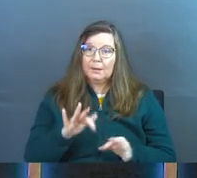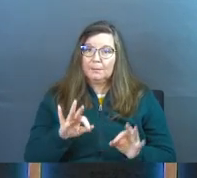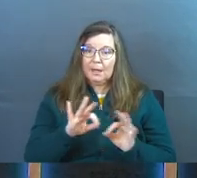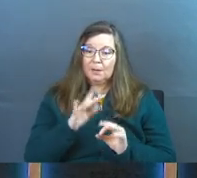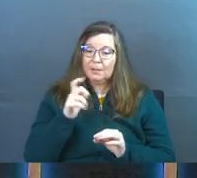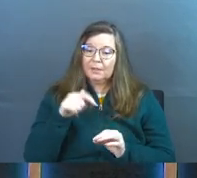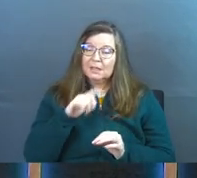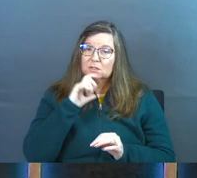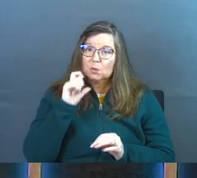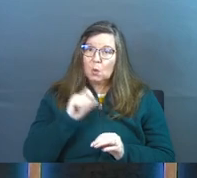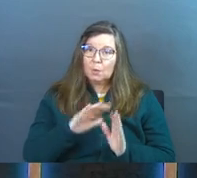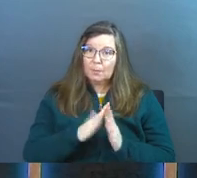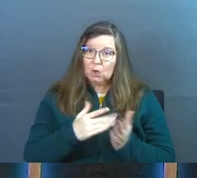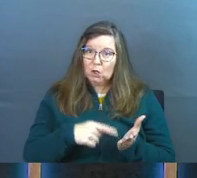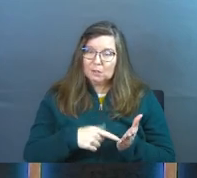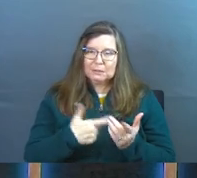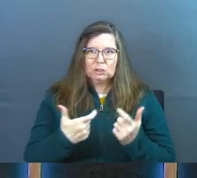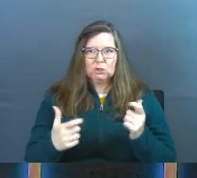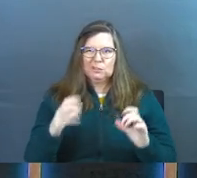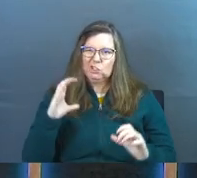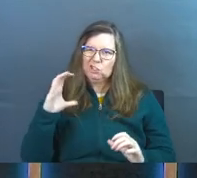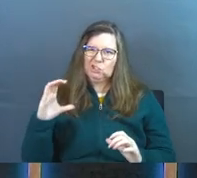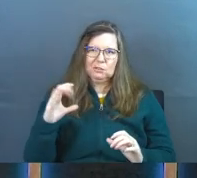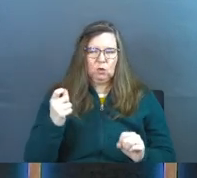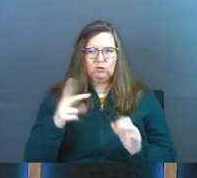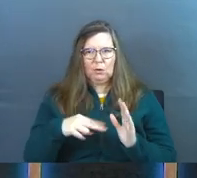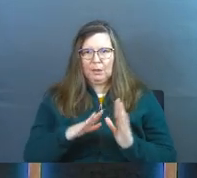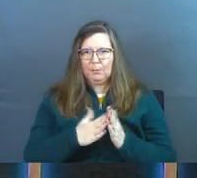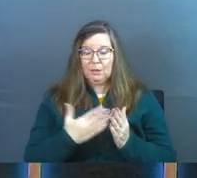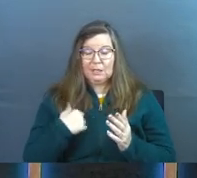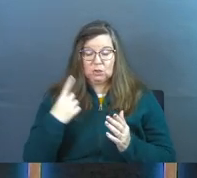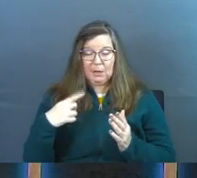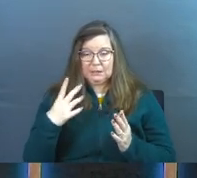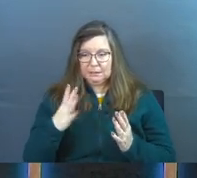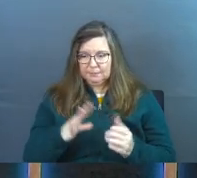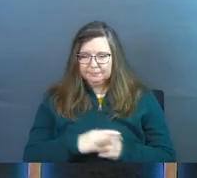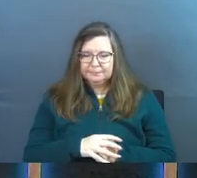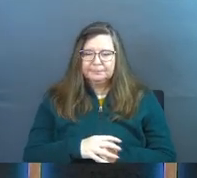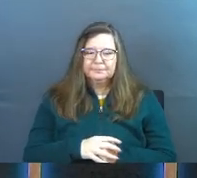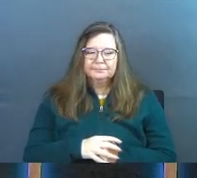matters. Because this old book, it's this huge book. Don't try to read the book. It's crazy.